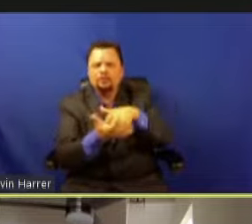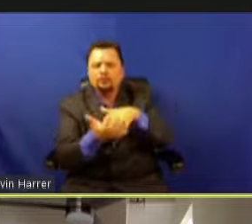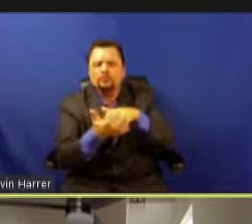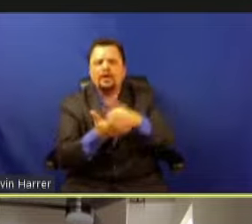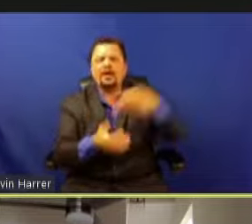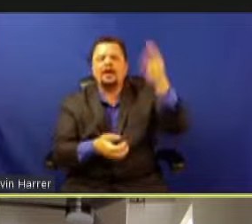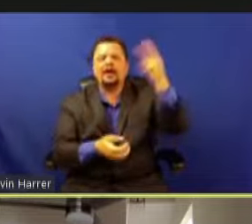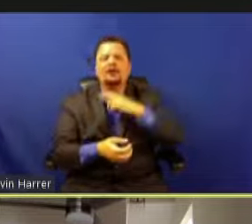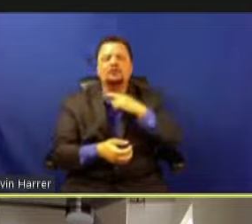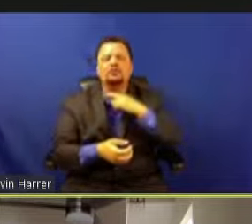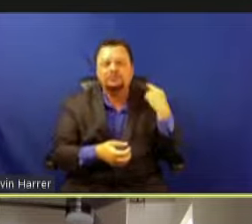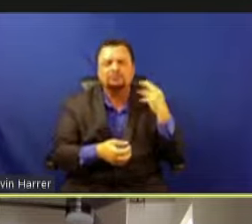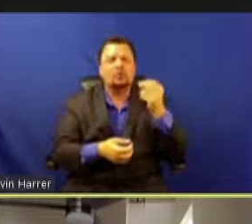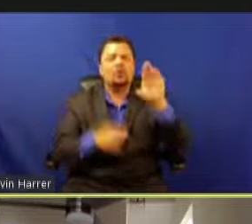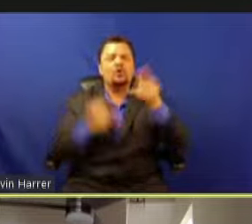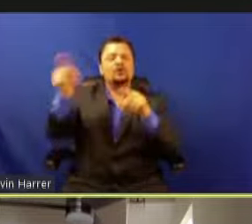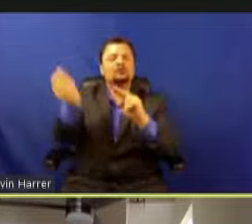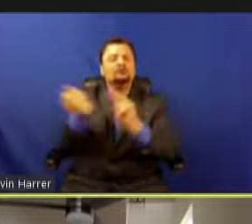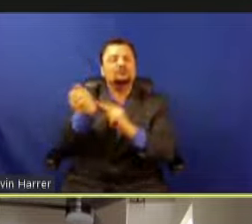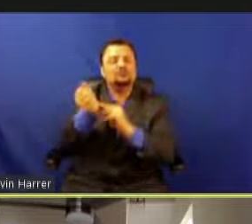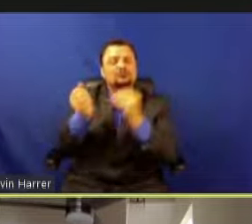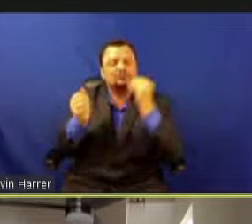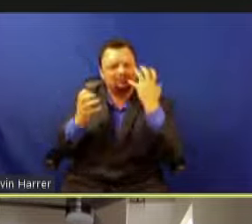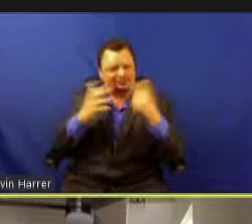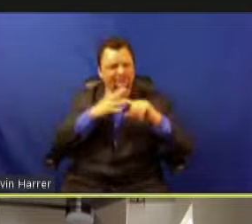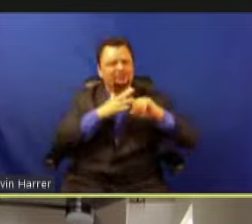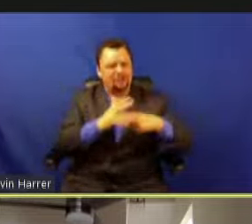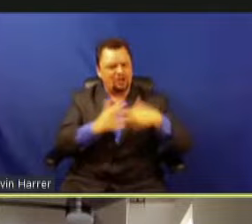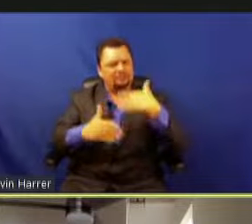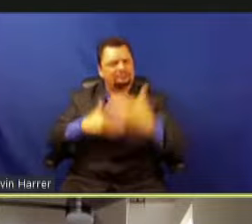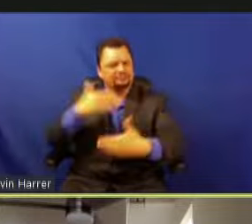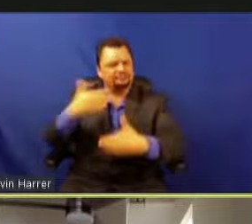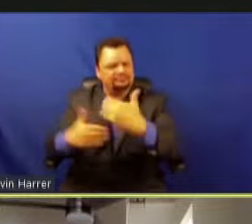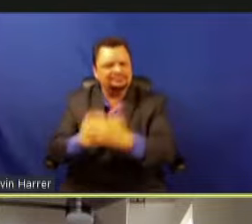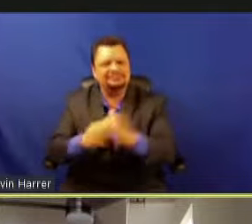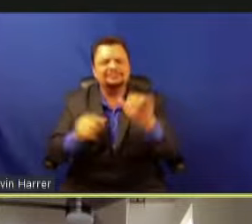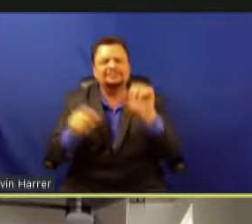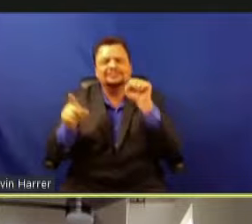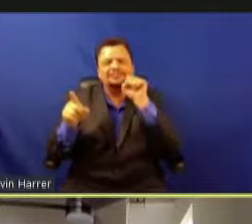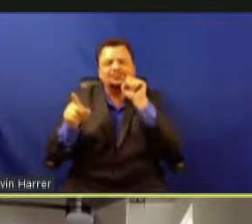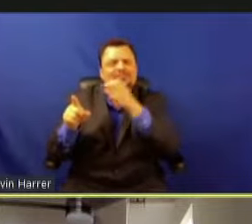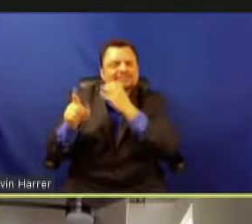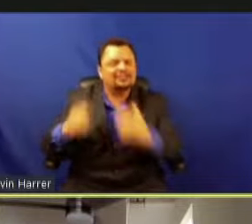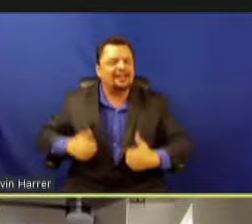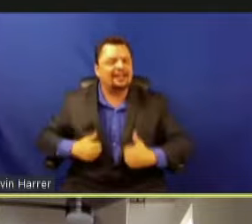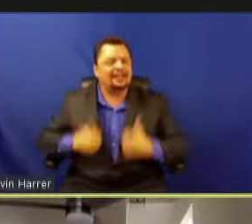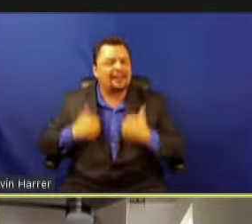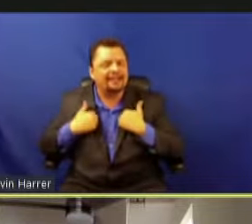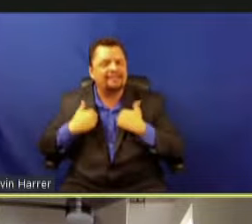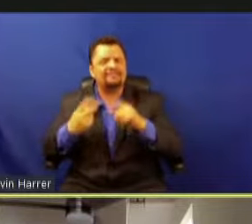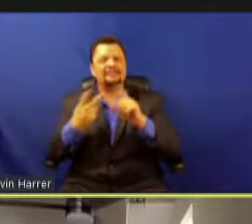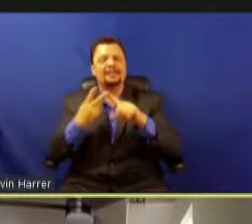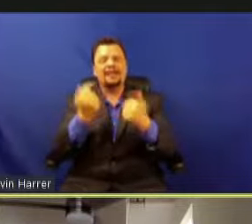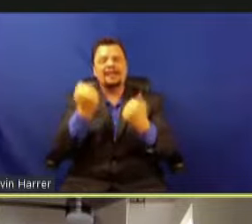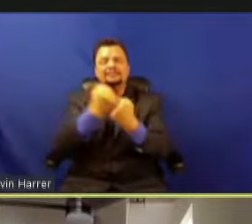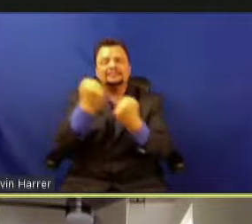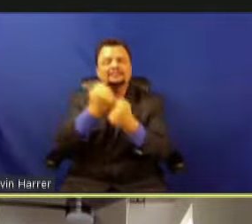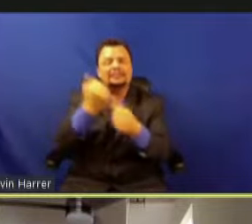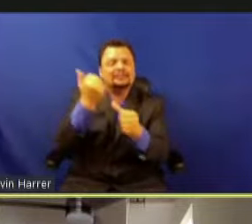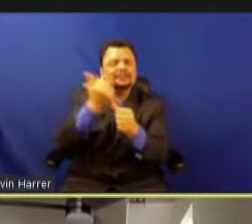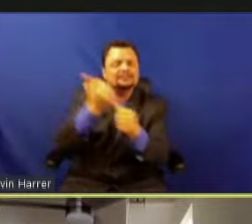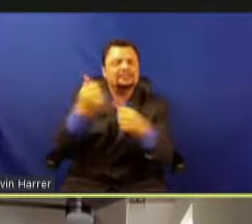facilities, and those include our senior living facilities, our assisted living facilities, and some HUD housing and independent